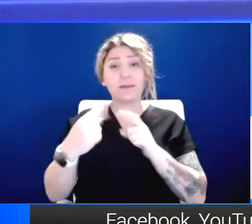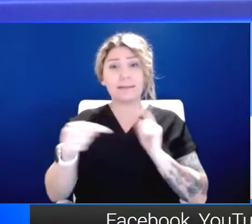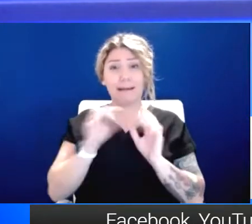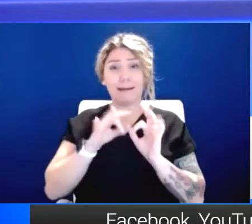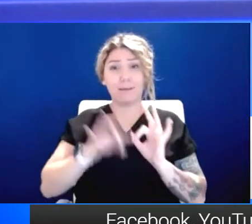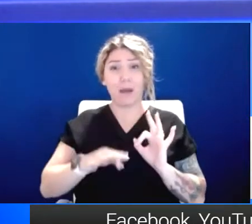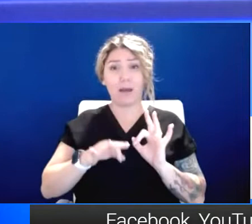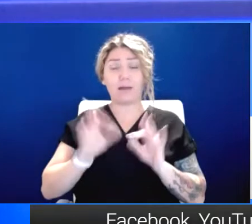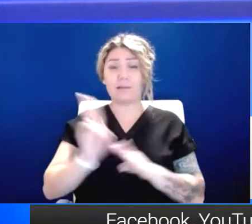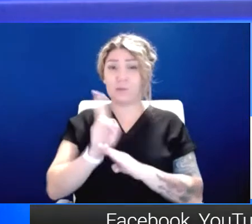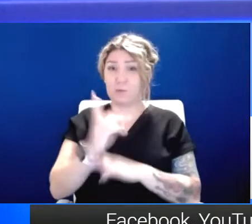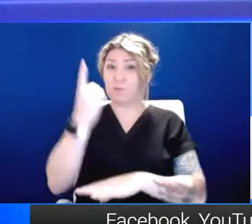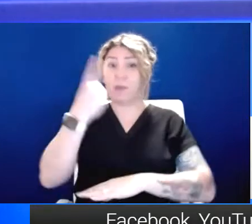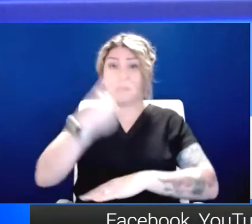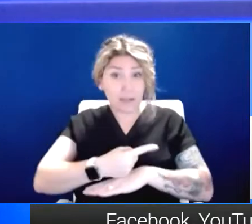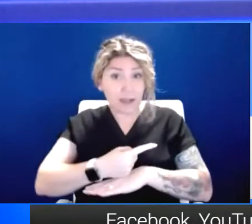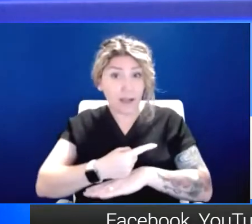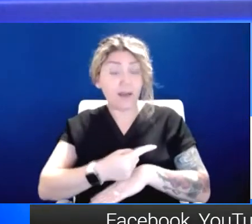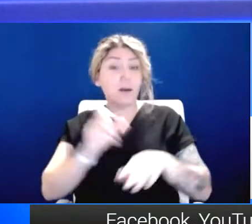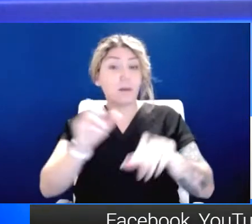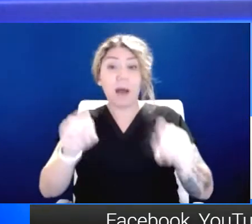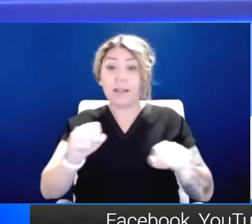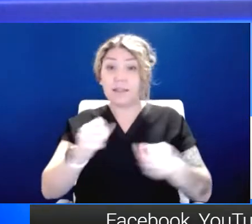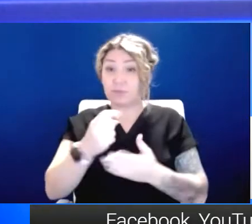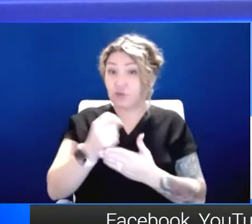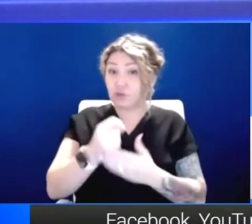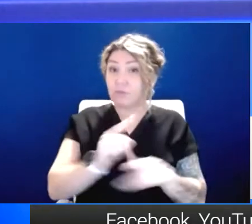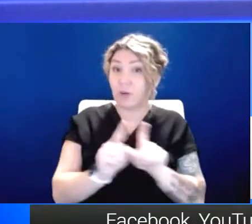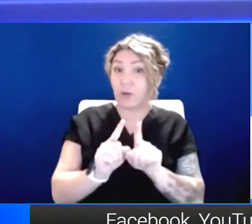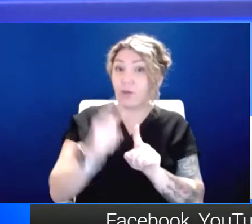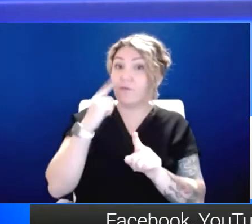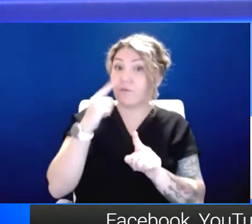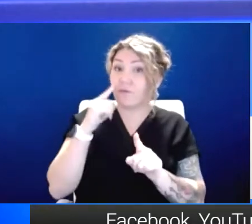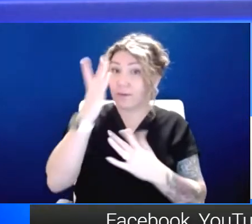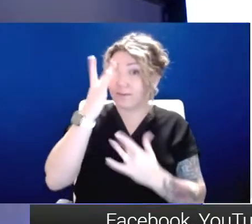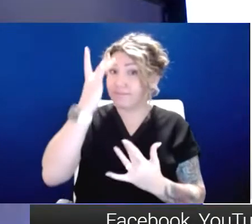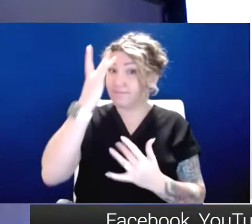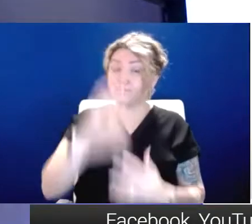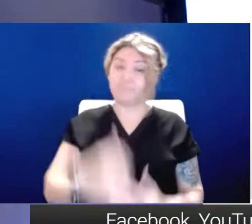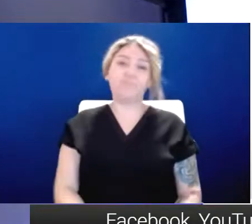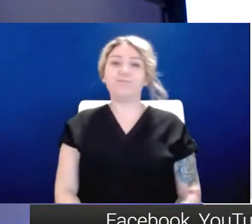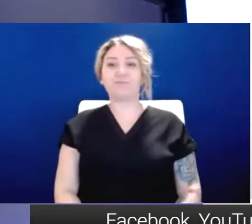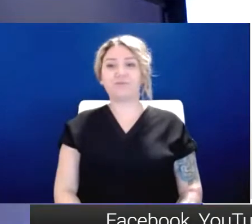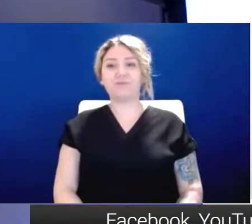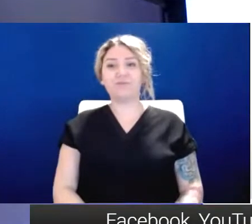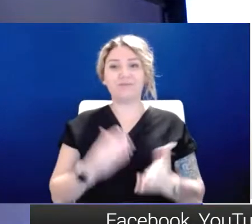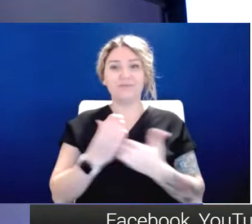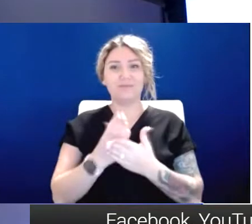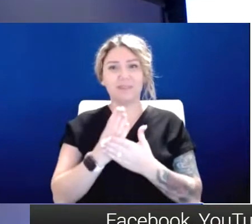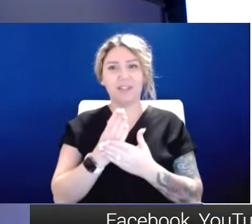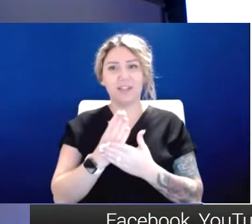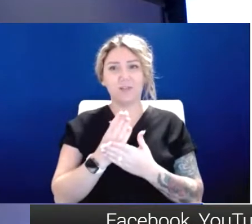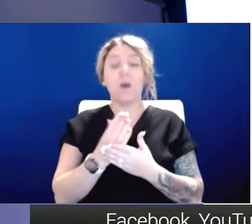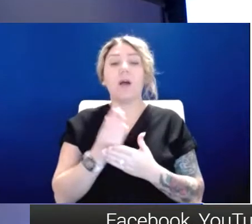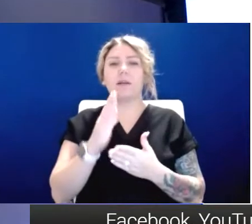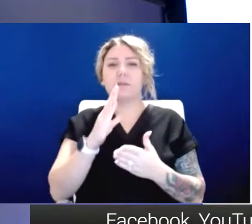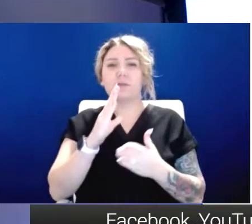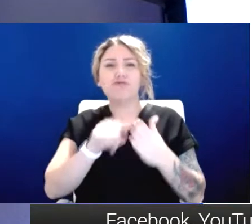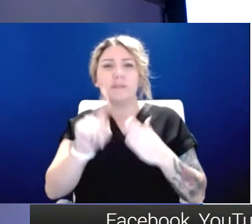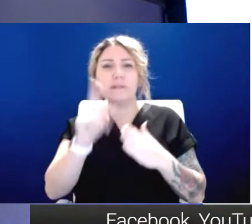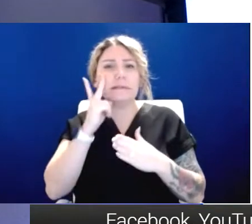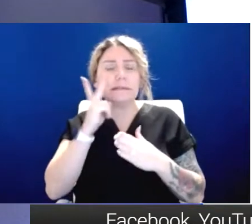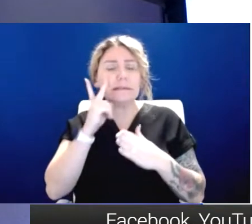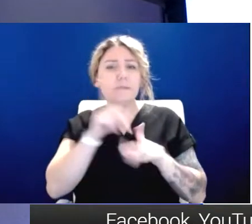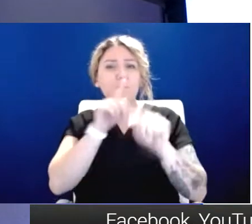someday may also be a potential treatment for Parkinson's. All right, we're going to take a few, well, let's check and see if we have reporter questions on the